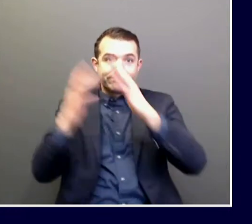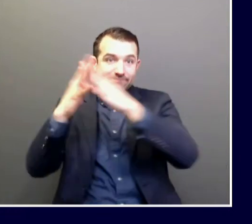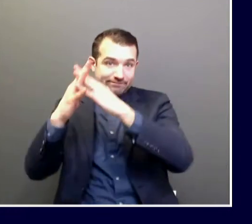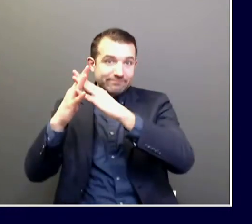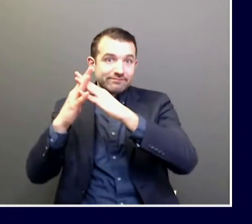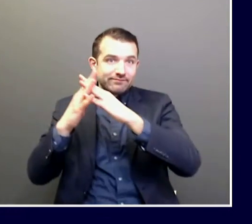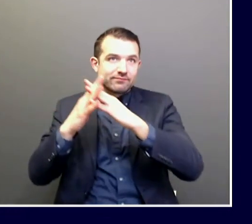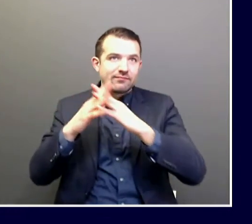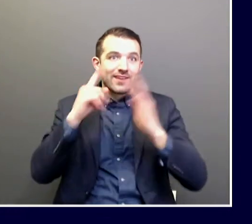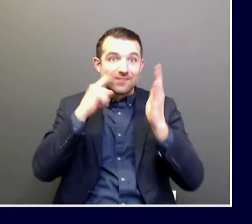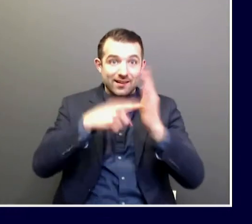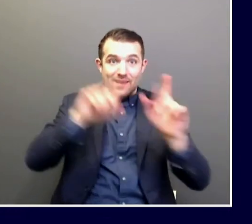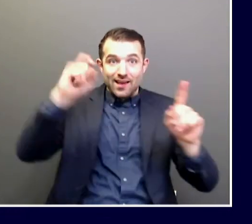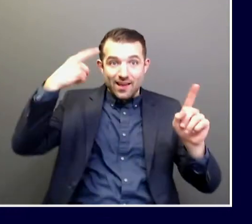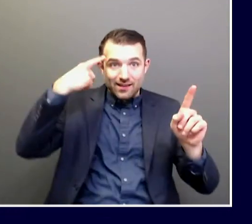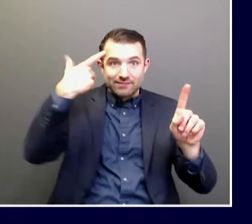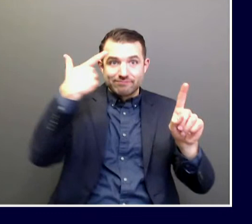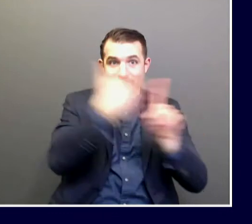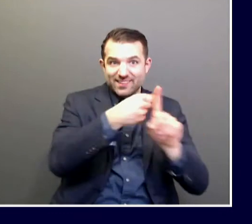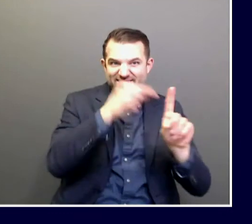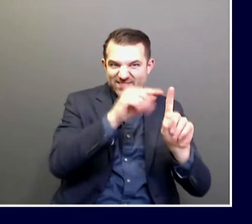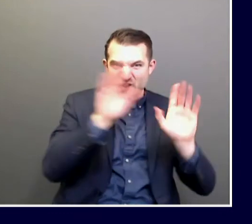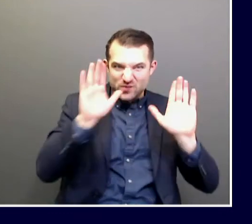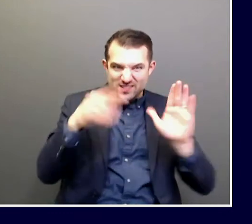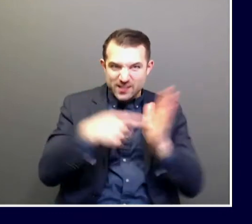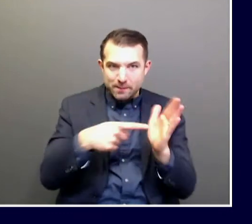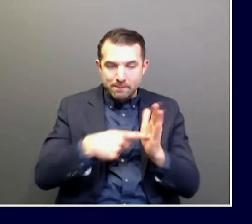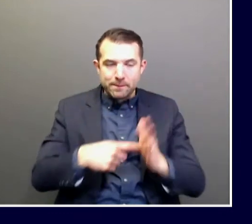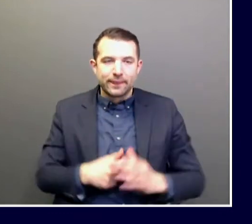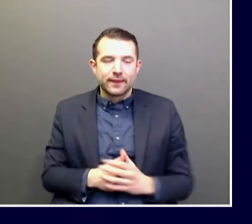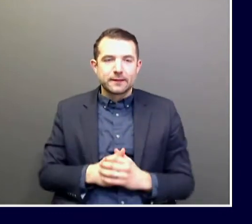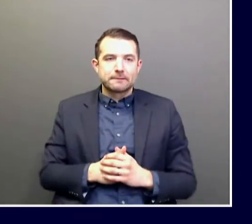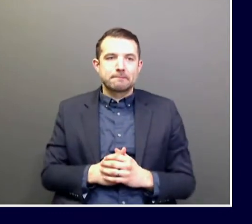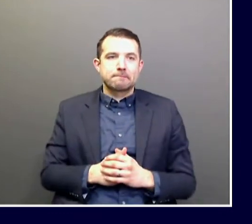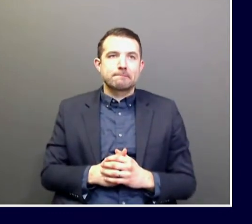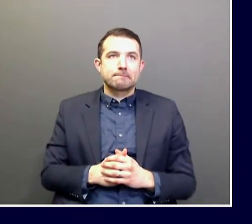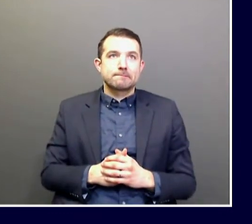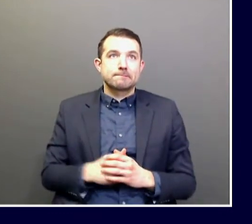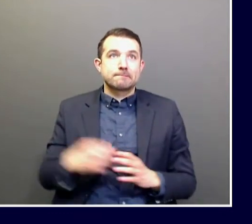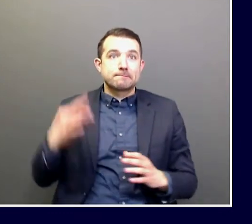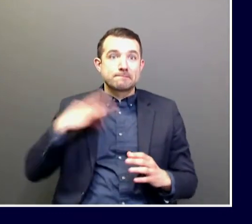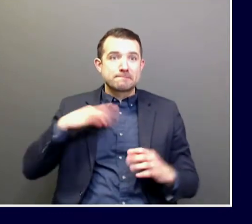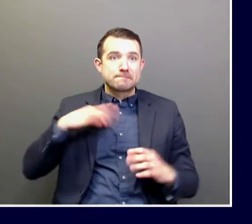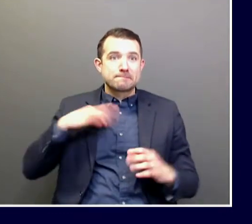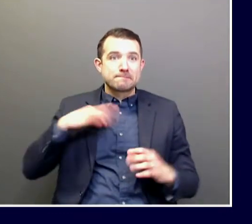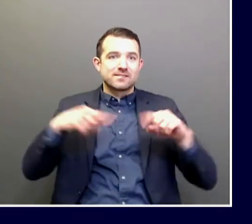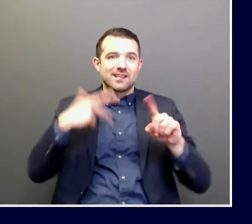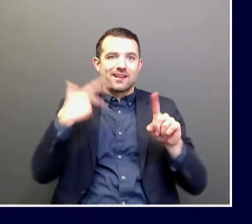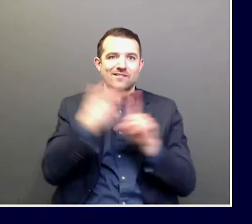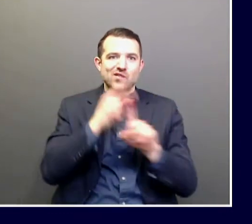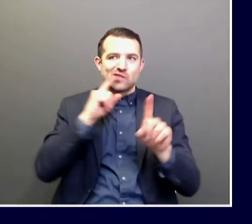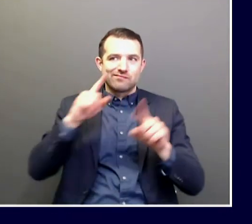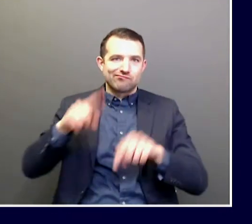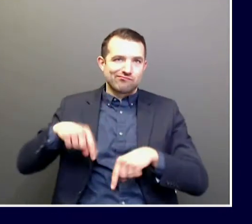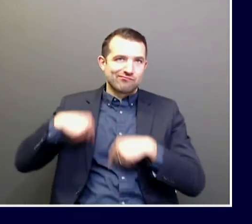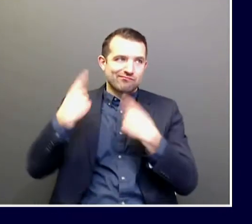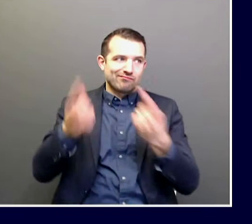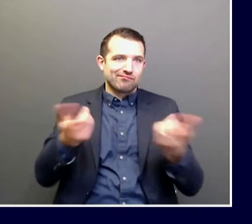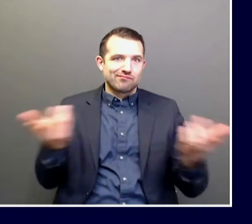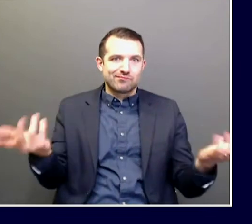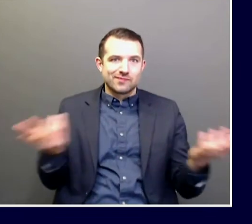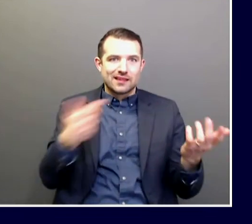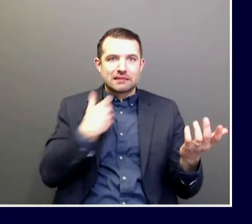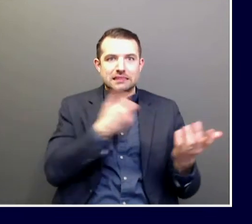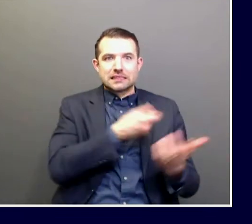vaccination site. But the history of vaccination in Maine and elsewhere has been kind of a series of big steps. The first